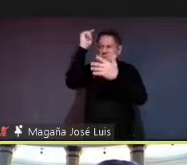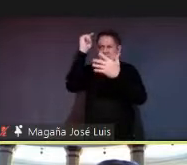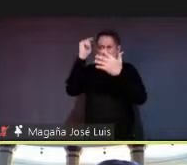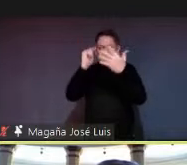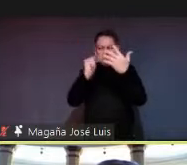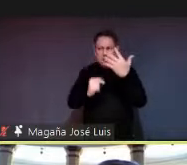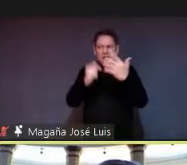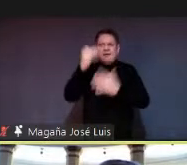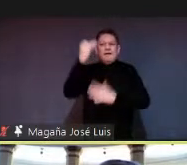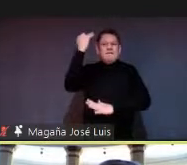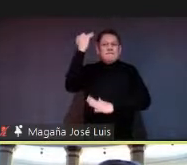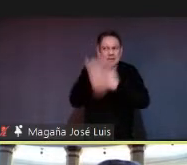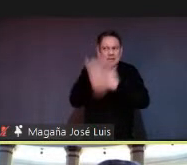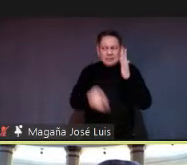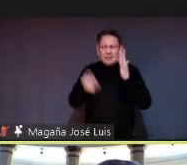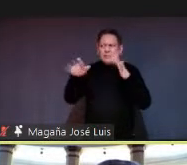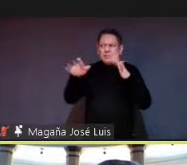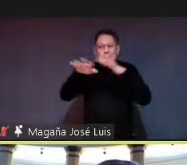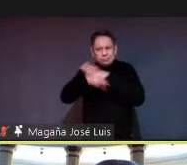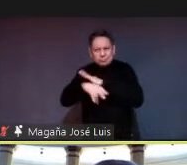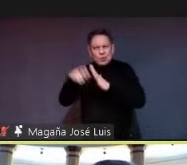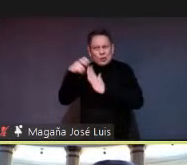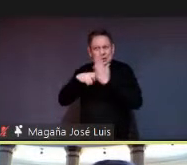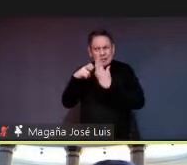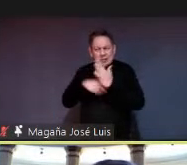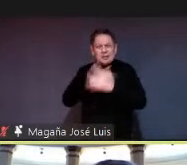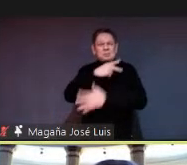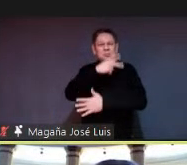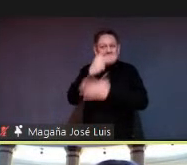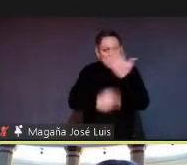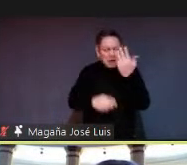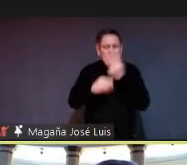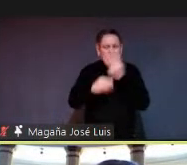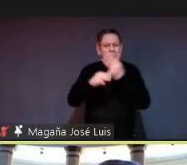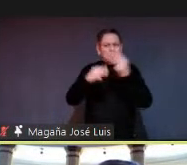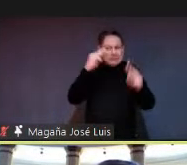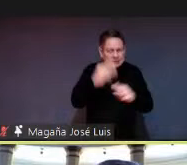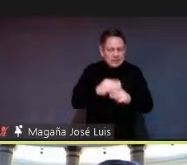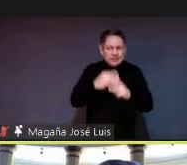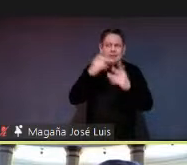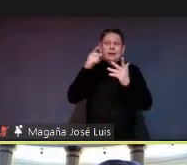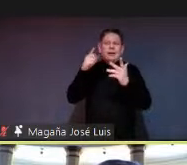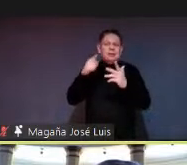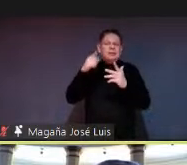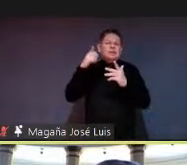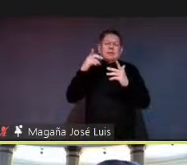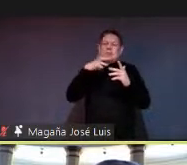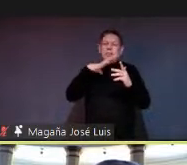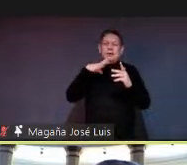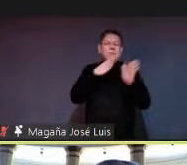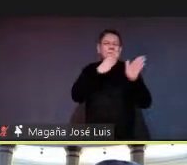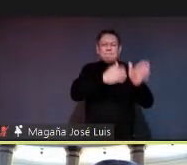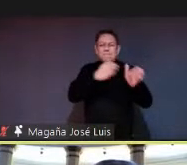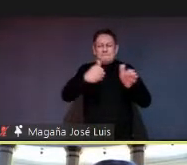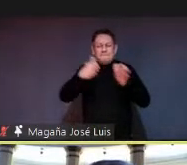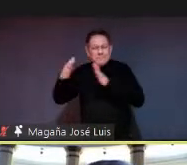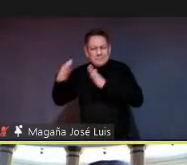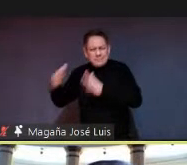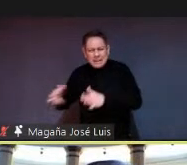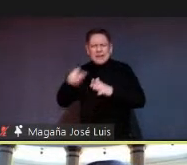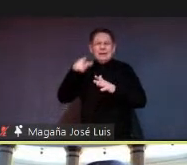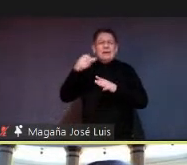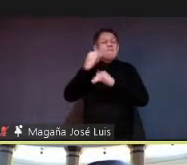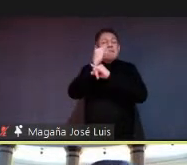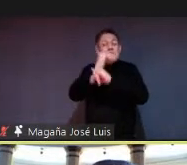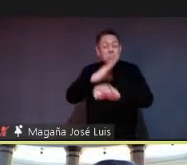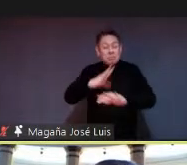hospital-based, a focus on damage and no prevention, little primary health care, little community care,